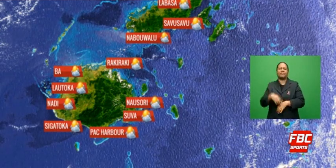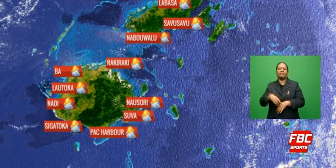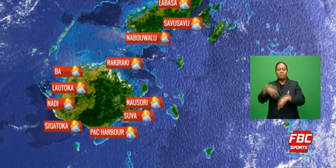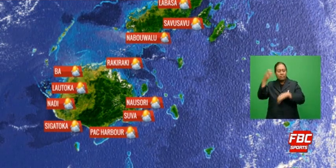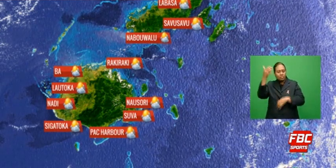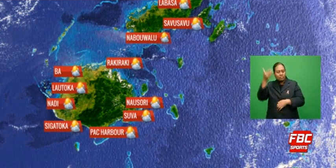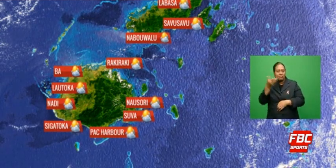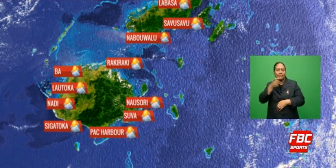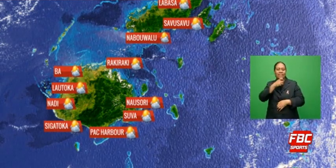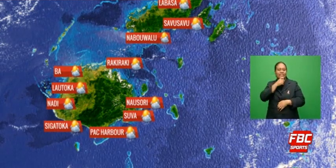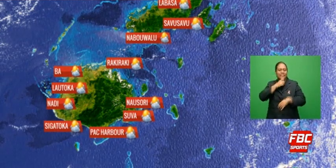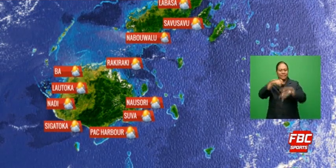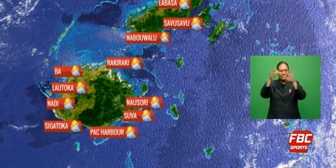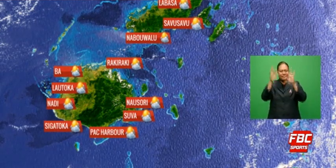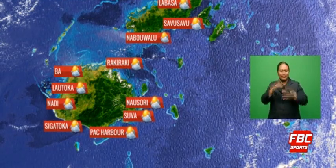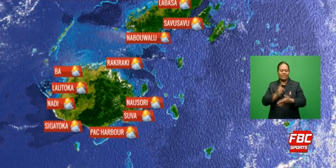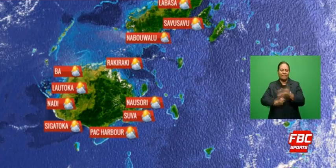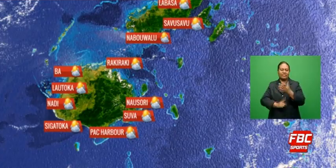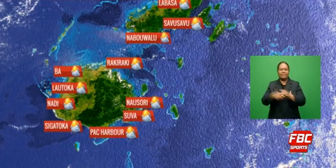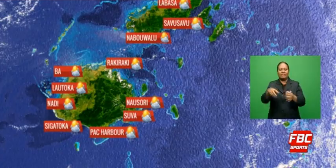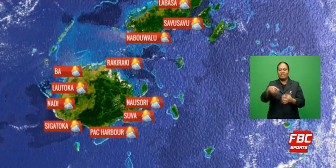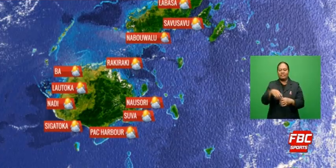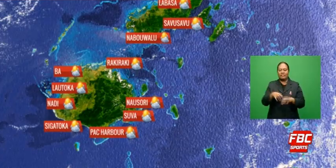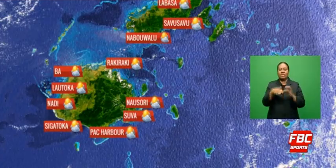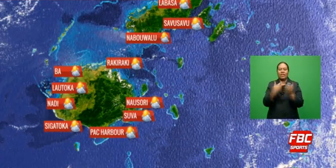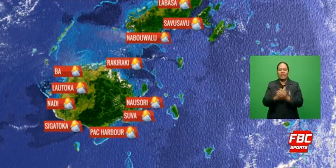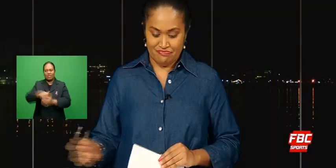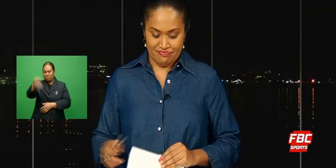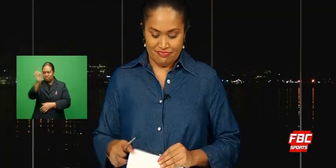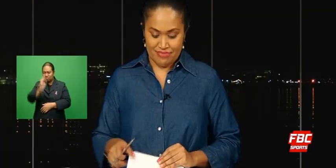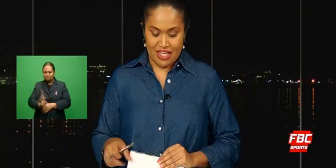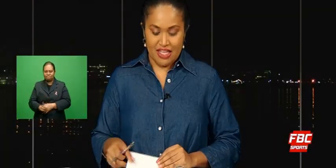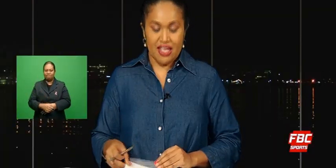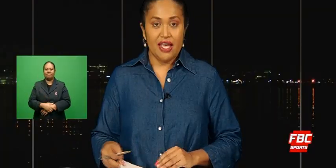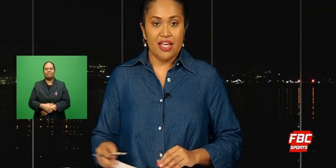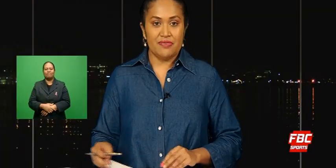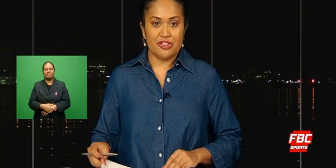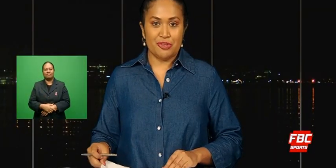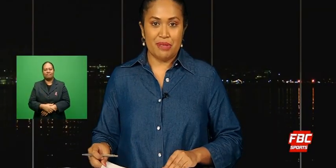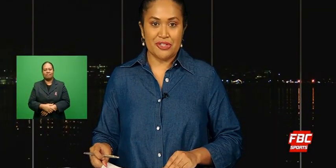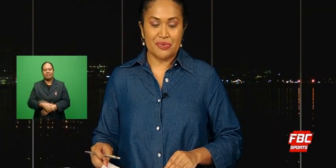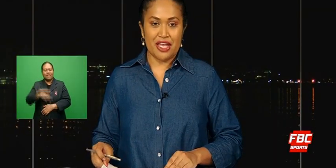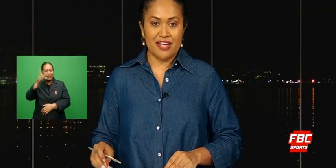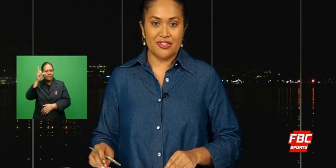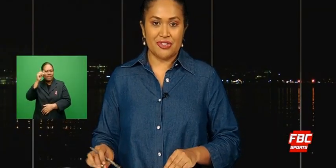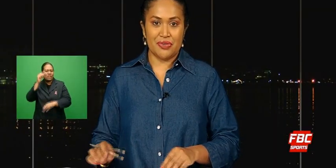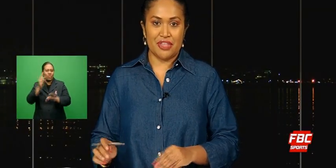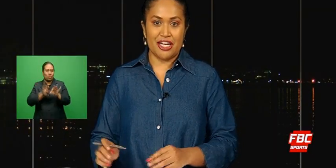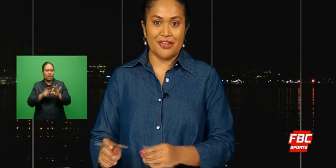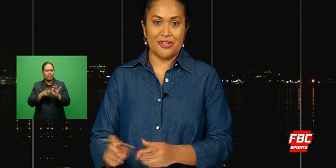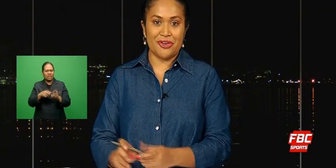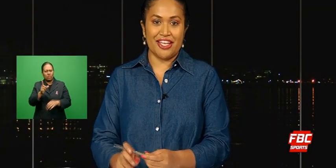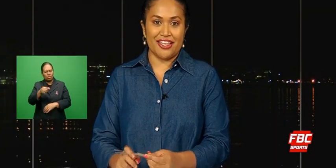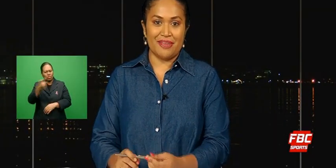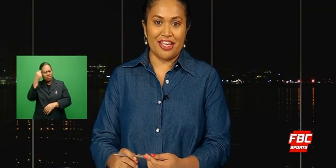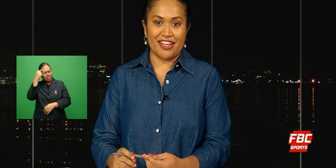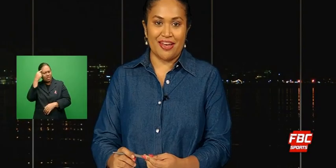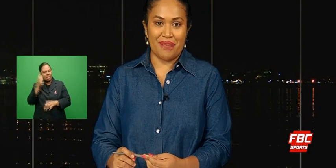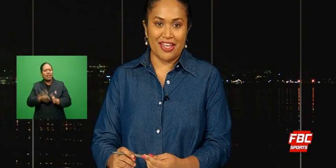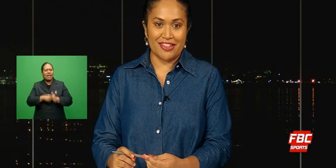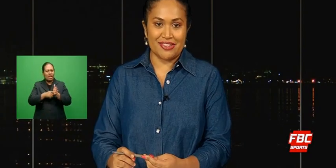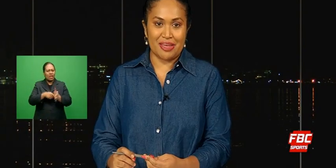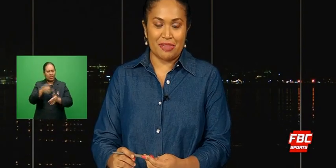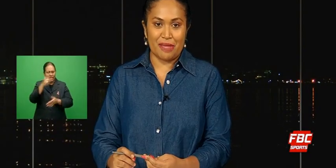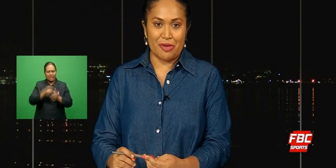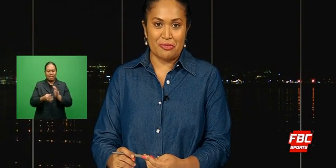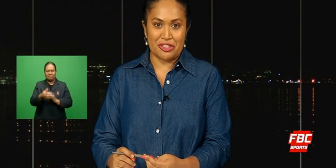evening showers and the chance of isolated thunderstorms. In Fijian Pulse, we asked, do you think Lautoka can make a